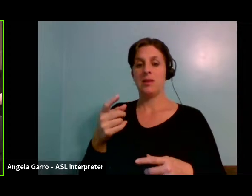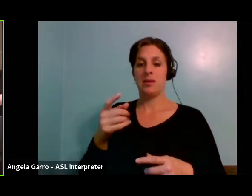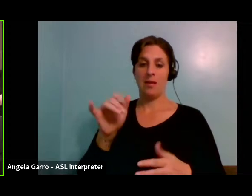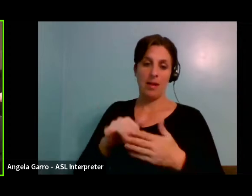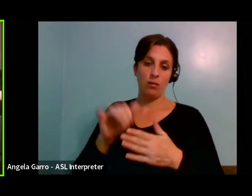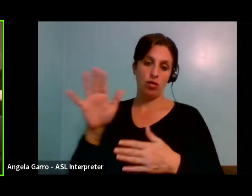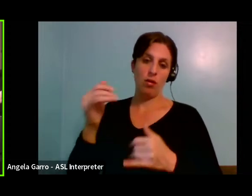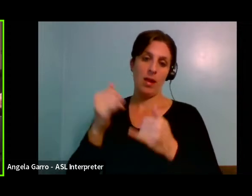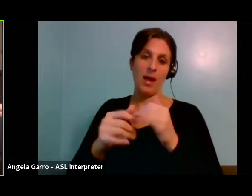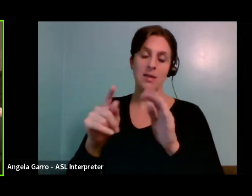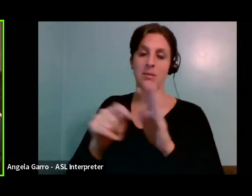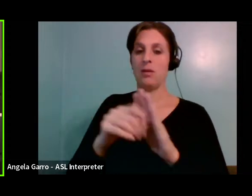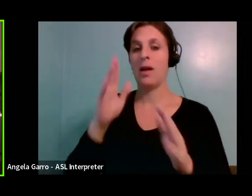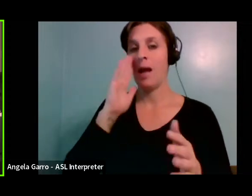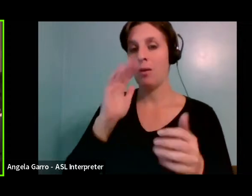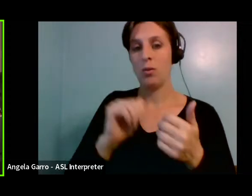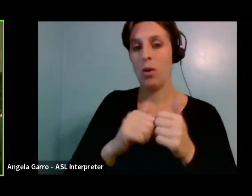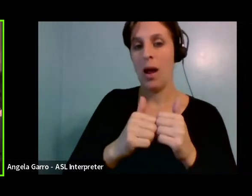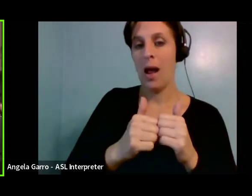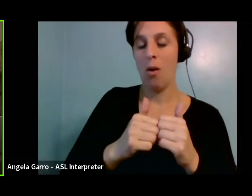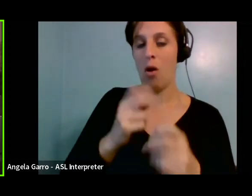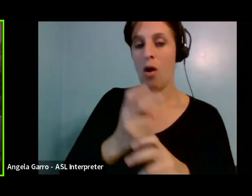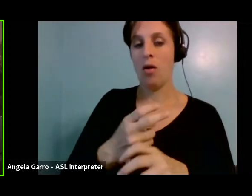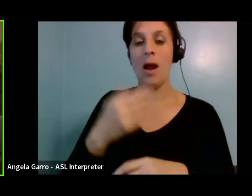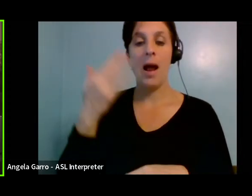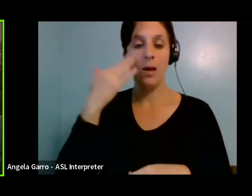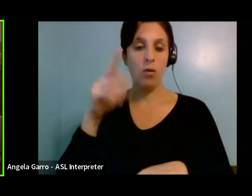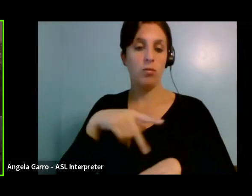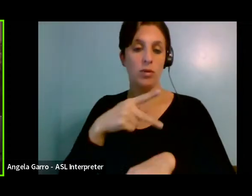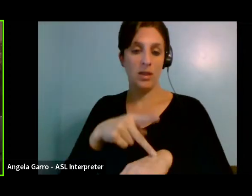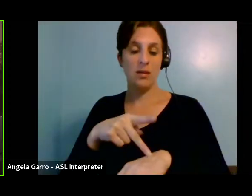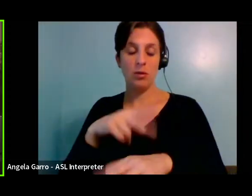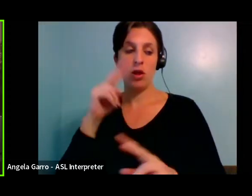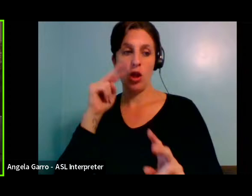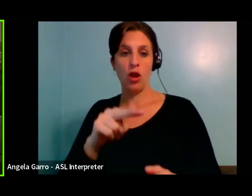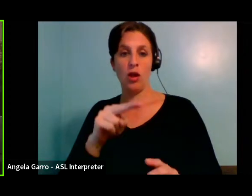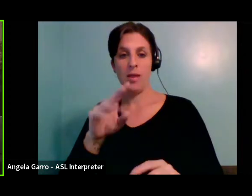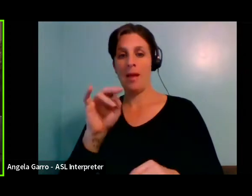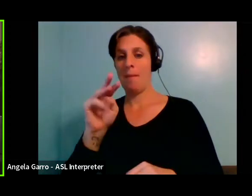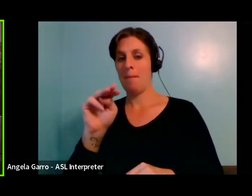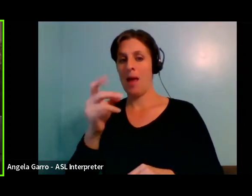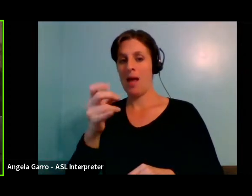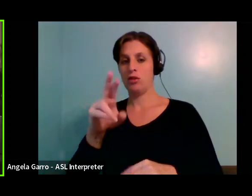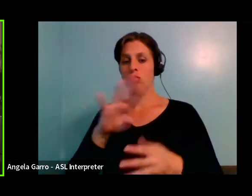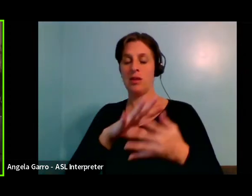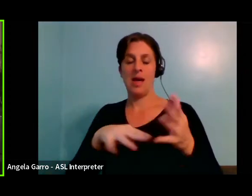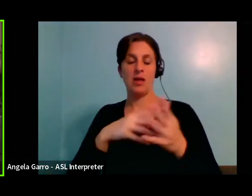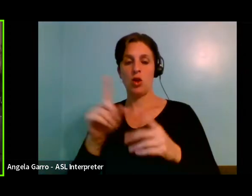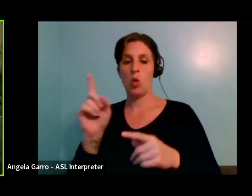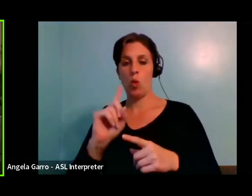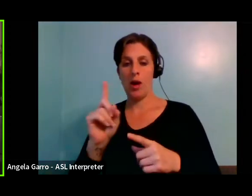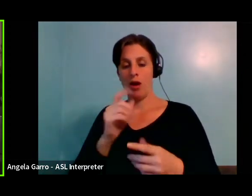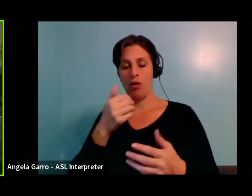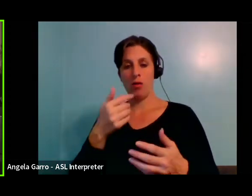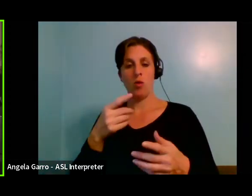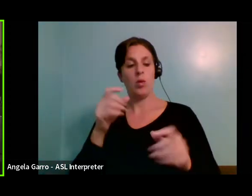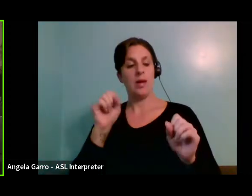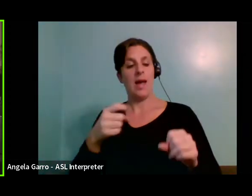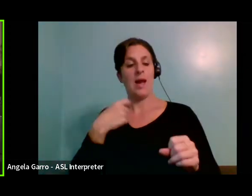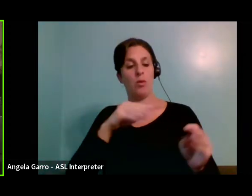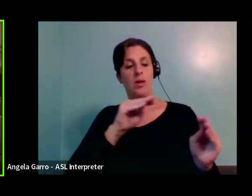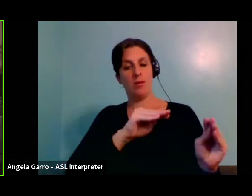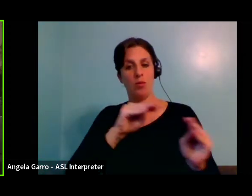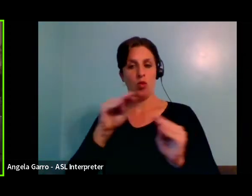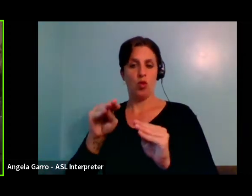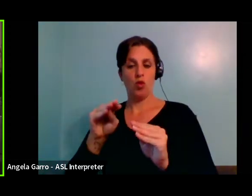I don't know how hard that is. Yeah, I know the principals are looking at the master schedule around Mhm. where can we, as best as we know it, where can we move